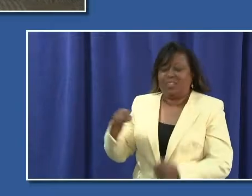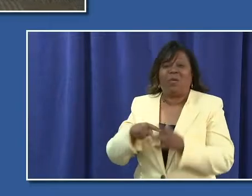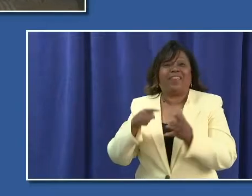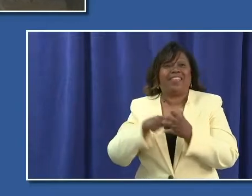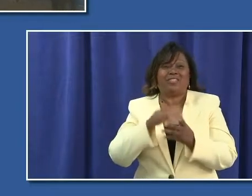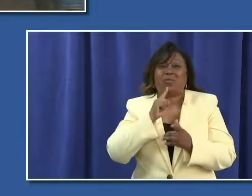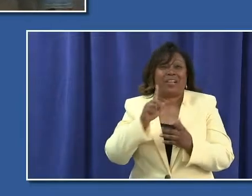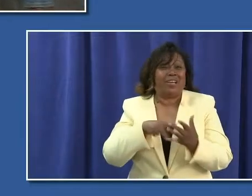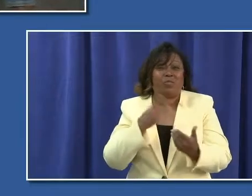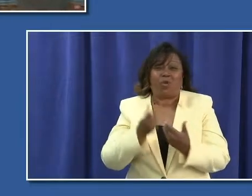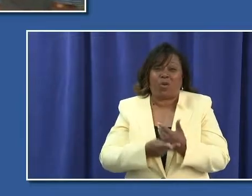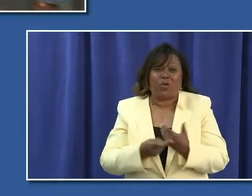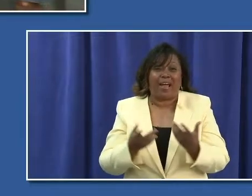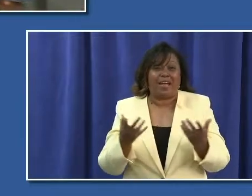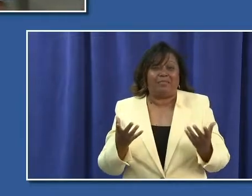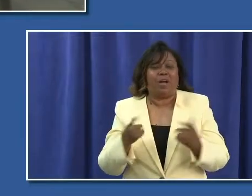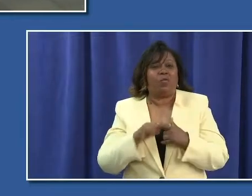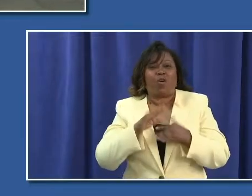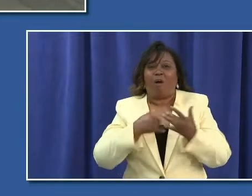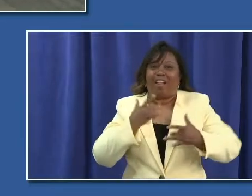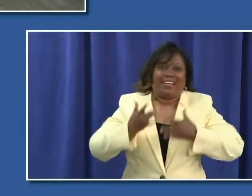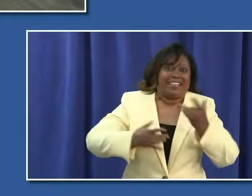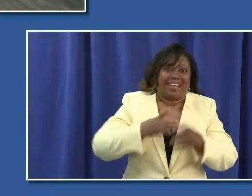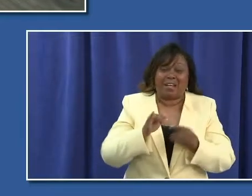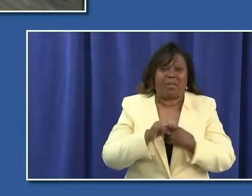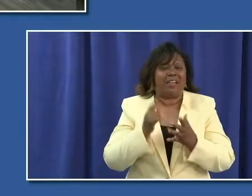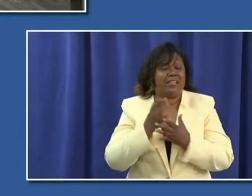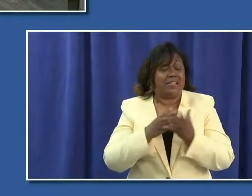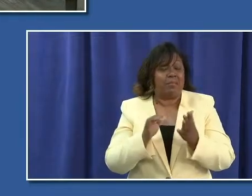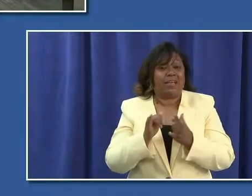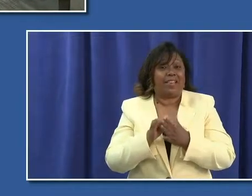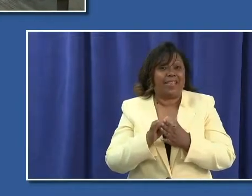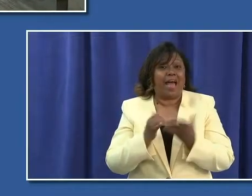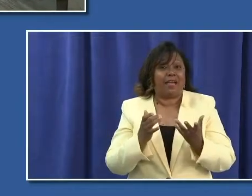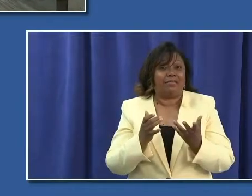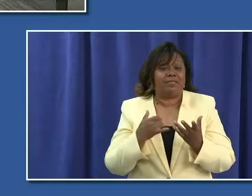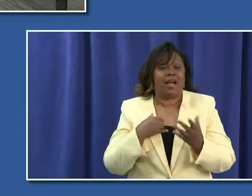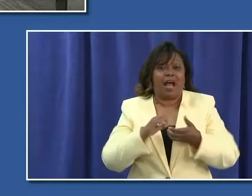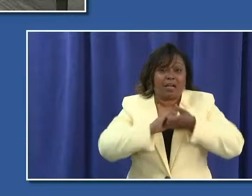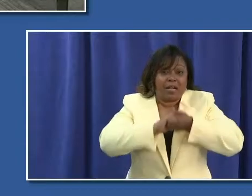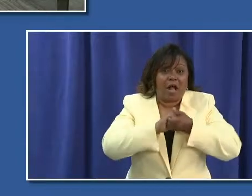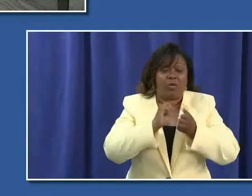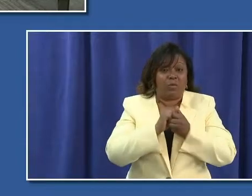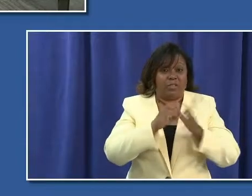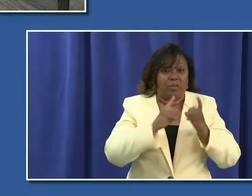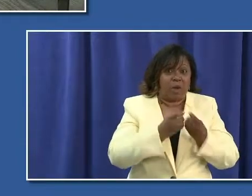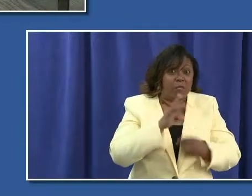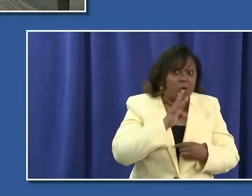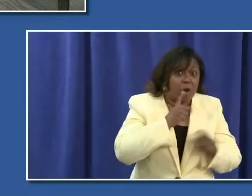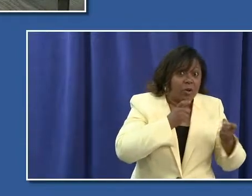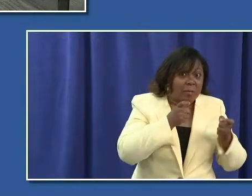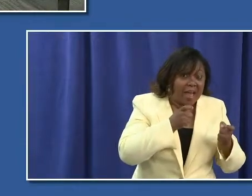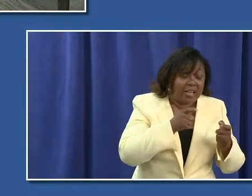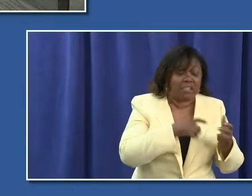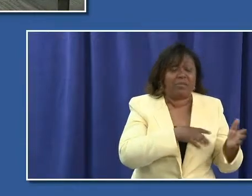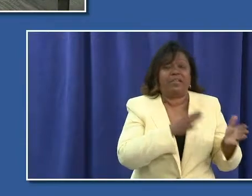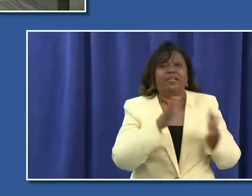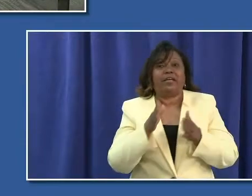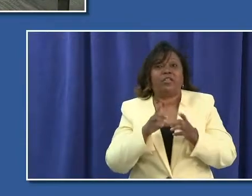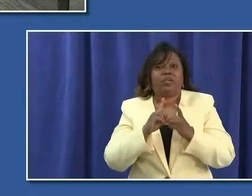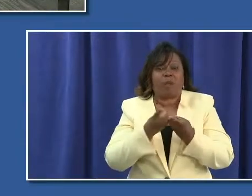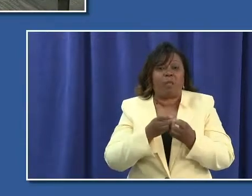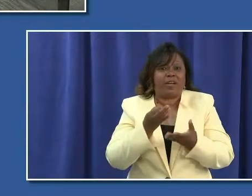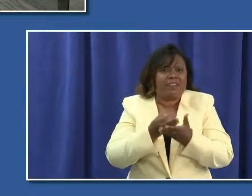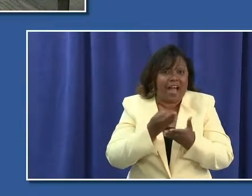this is actually a program that we're all excited about. It was something that collaboration between the Department of Water Management, Department